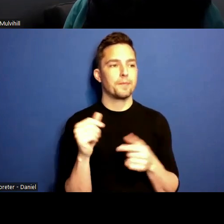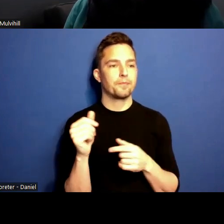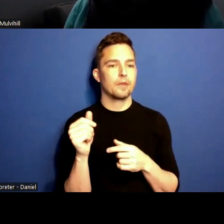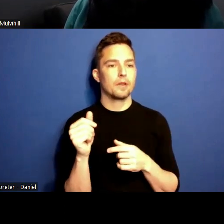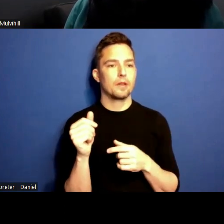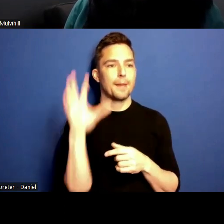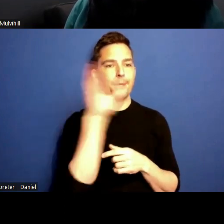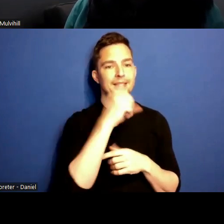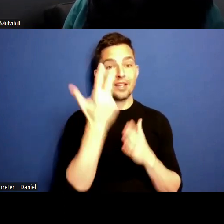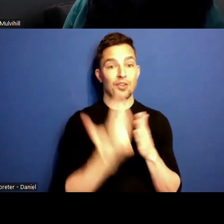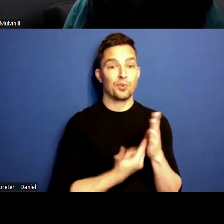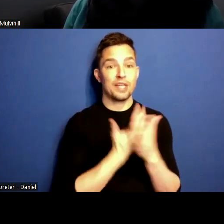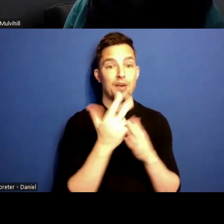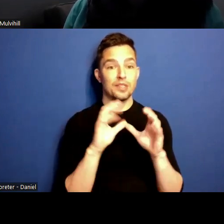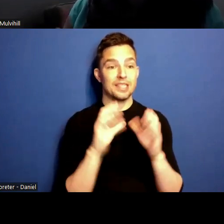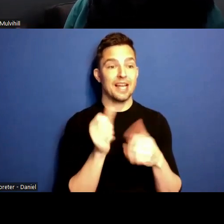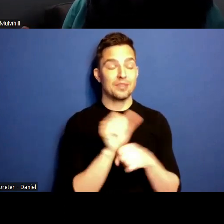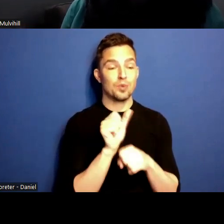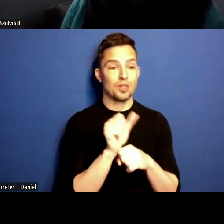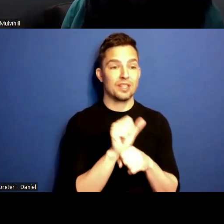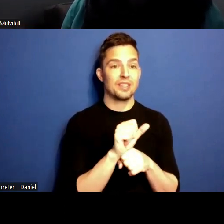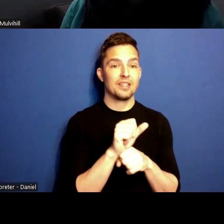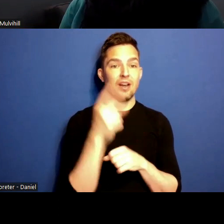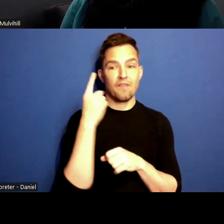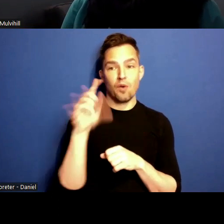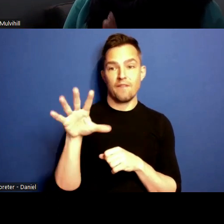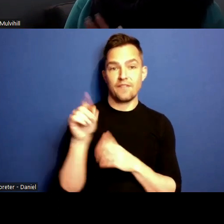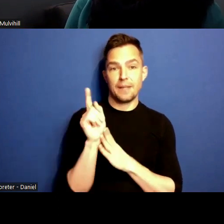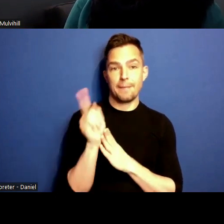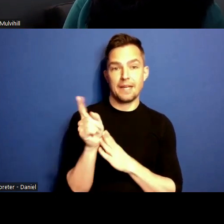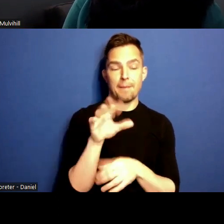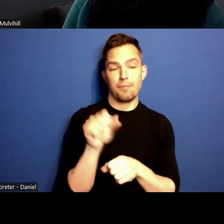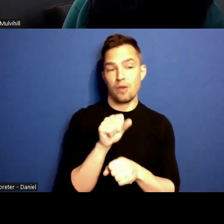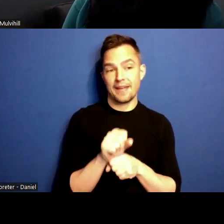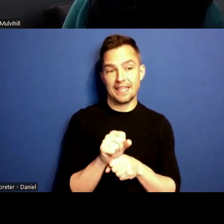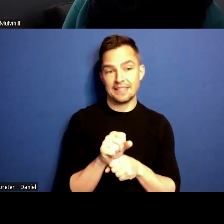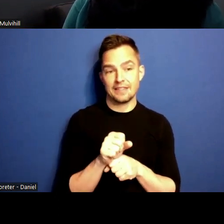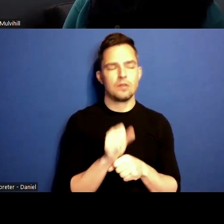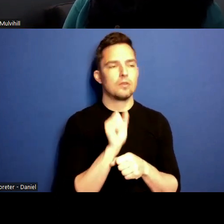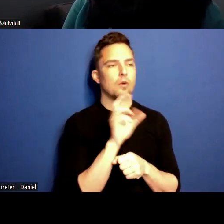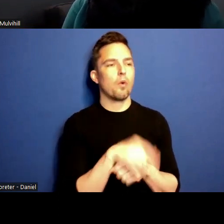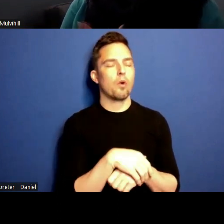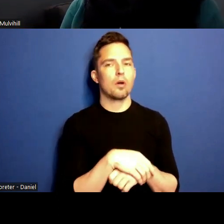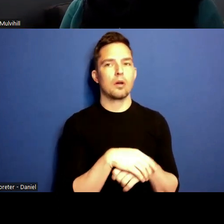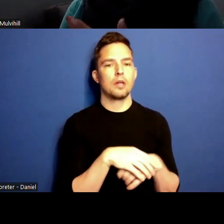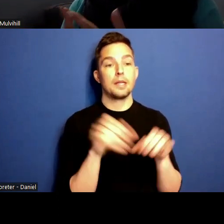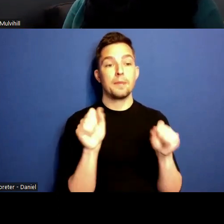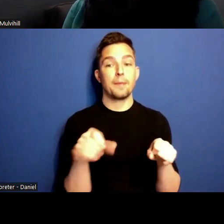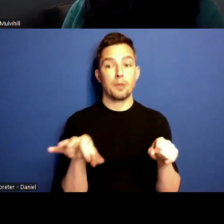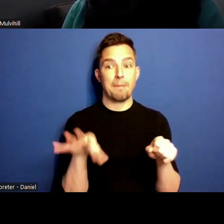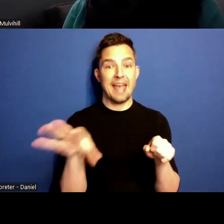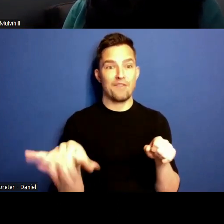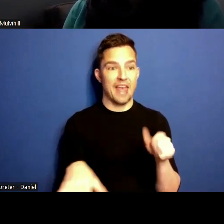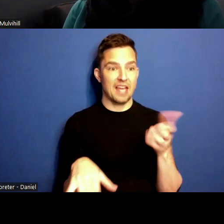3 hours of classwork for a 50-minute appointment, or being able to pay for it.